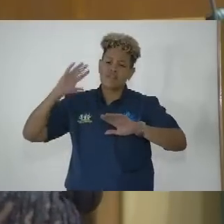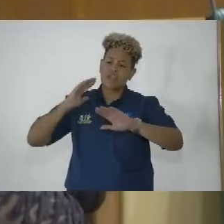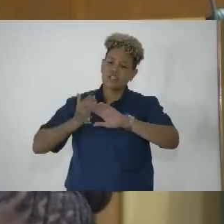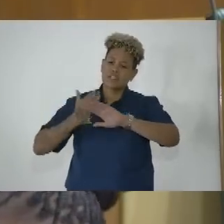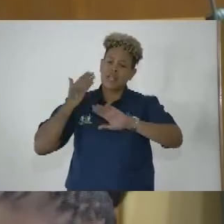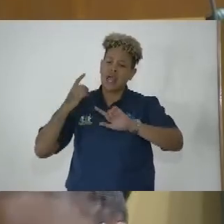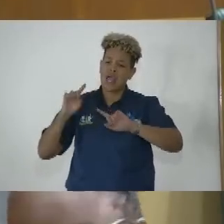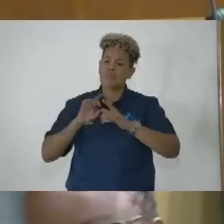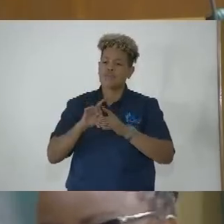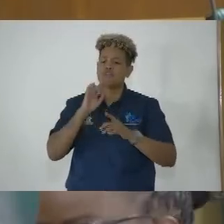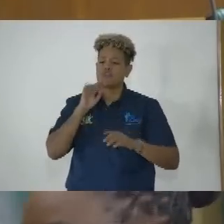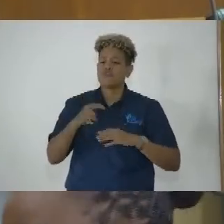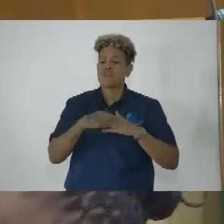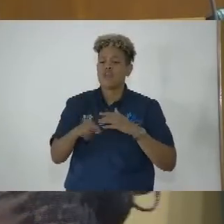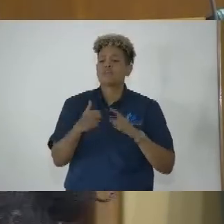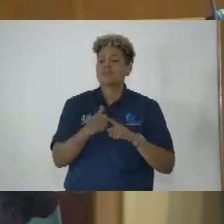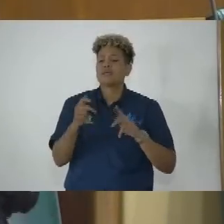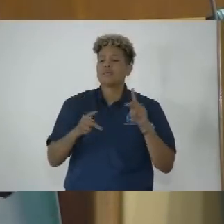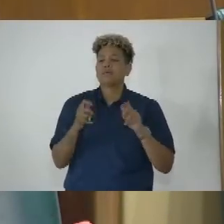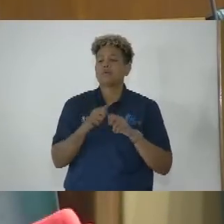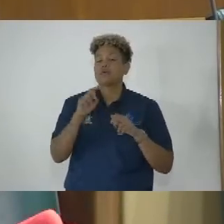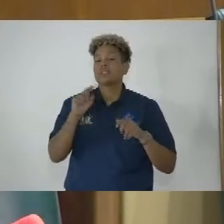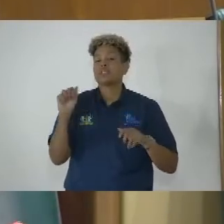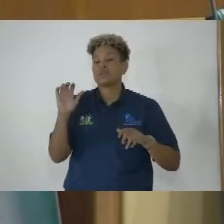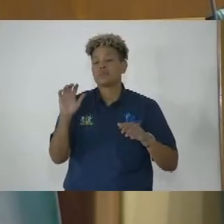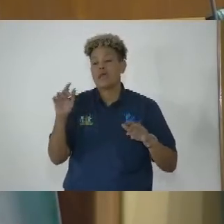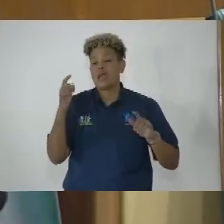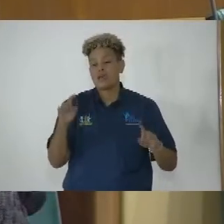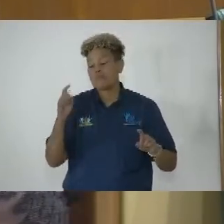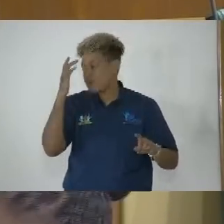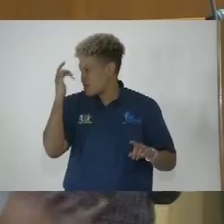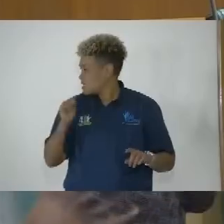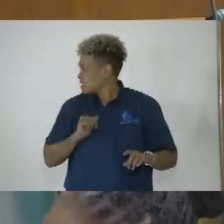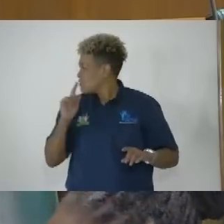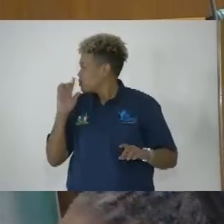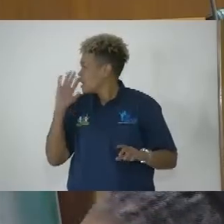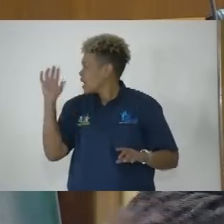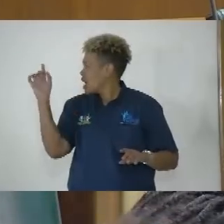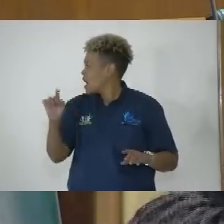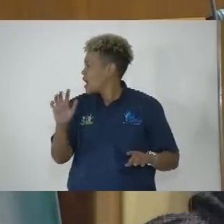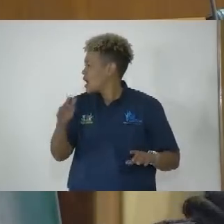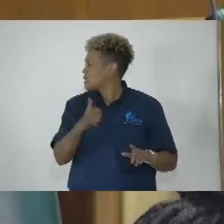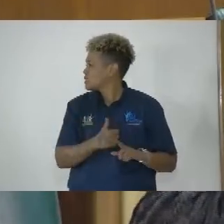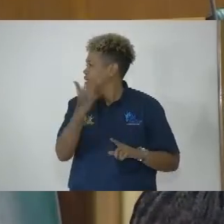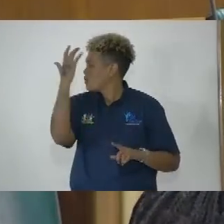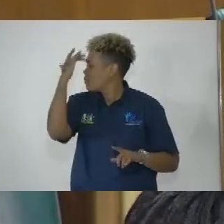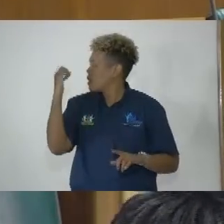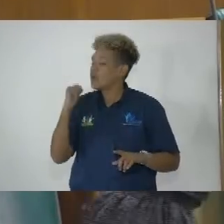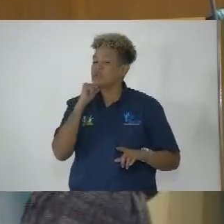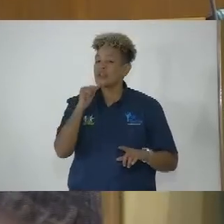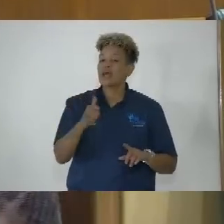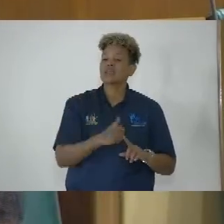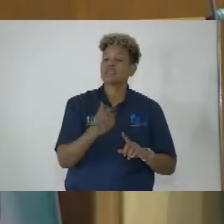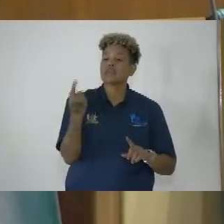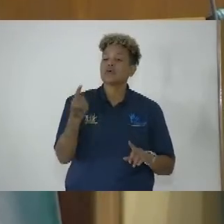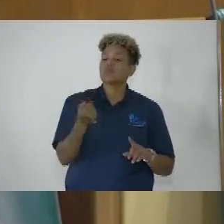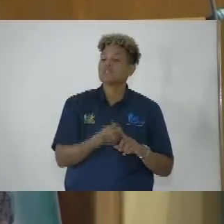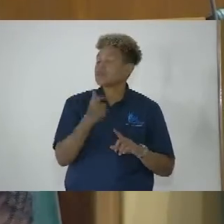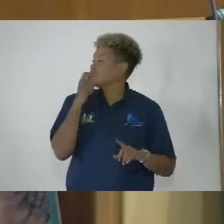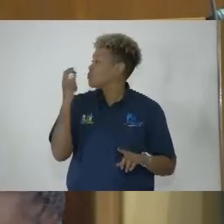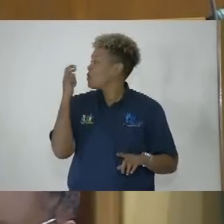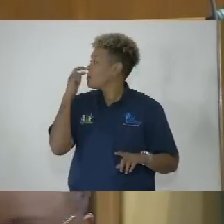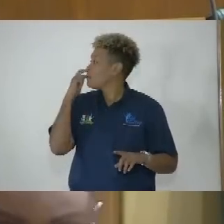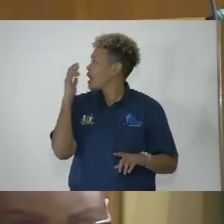in referencing persons with disabilities. Because I would ask, why not somebody who is